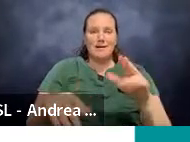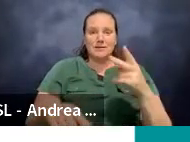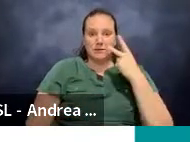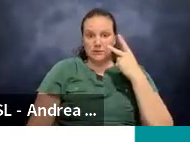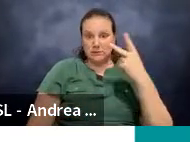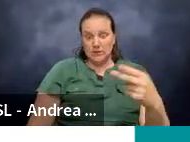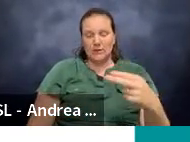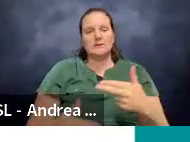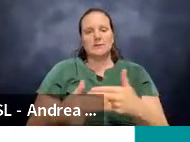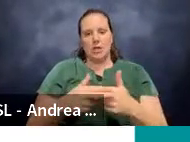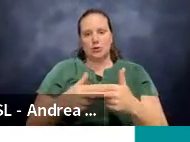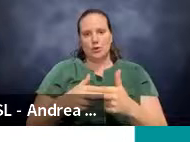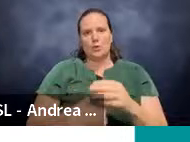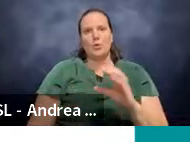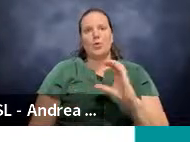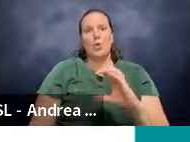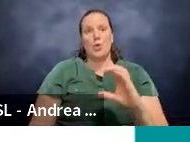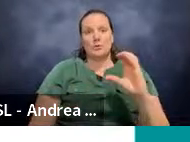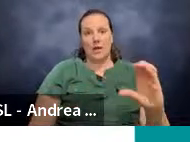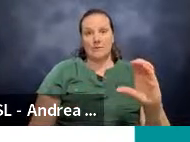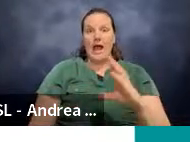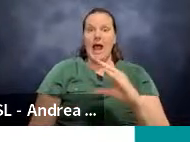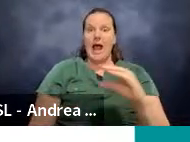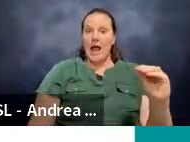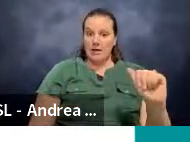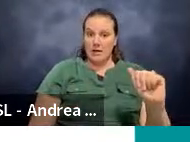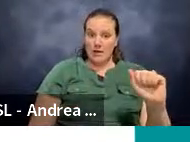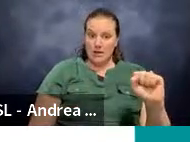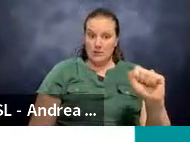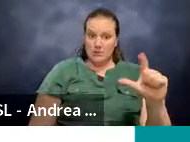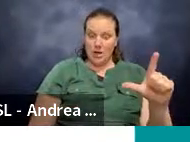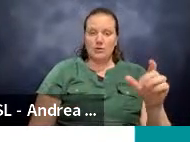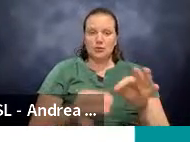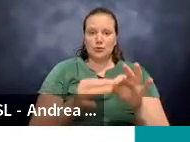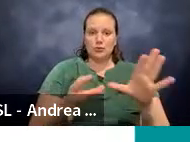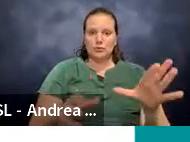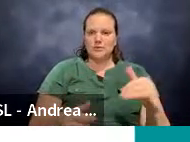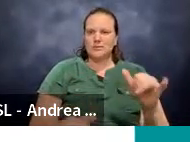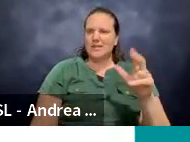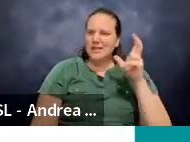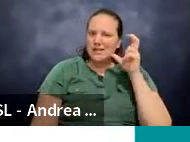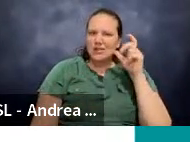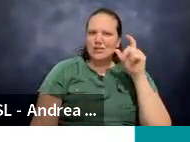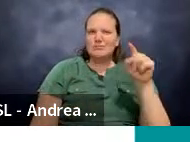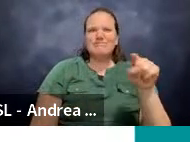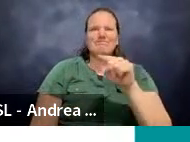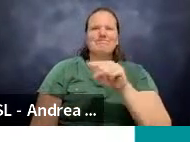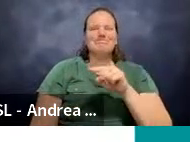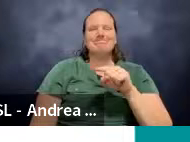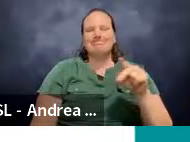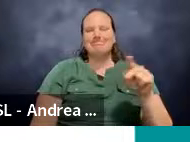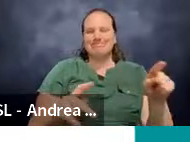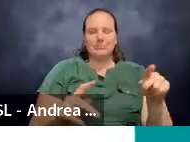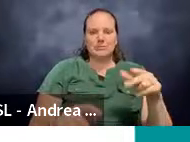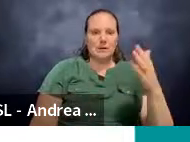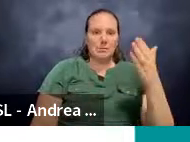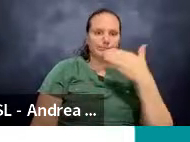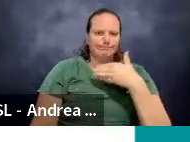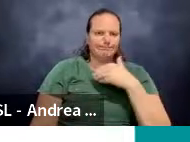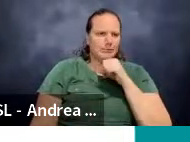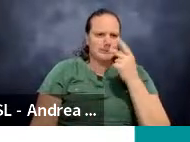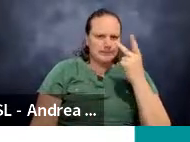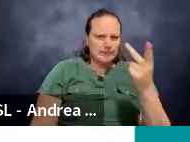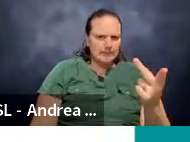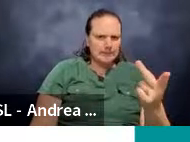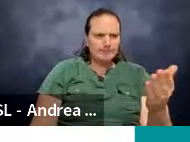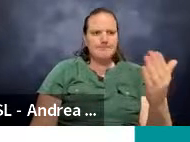slideshow, closed captioning, and the ASL interpreter. You will still be able to hear different people speaking, but may not see them. Next